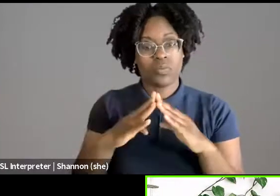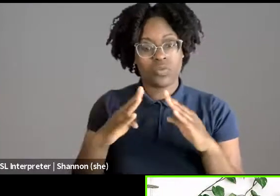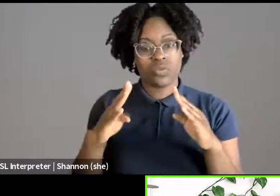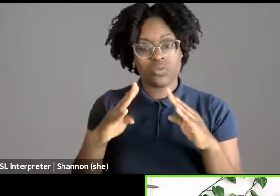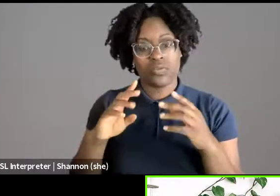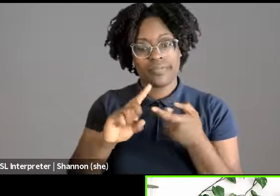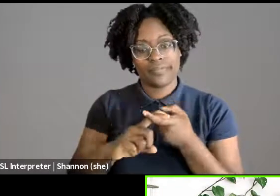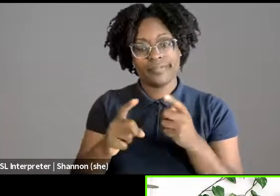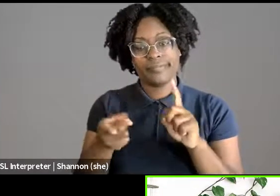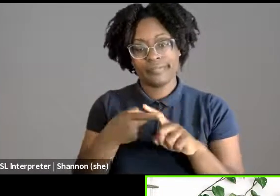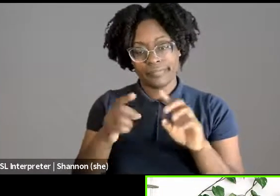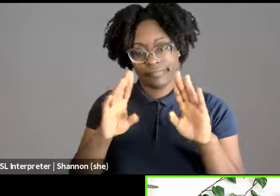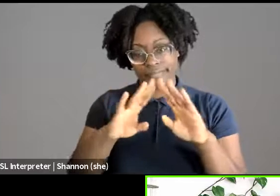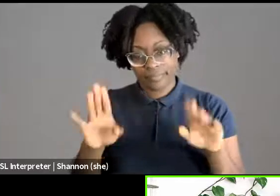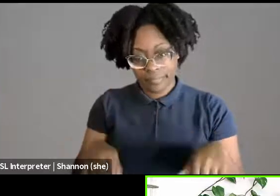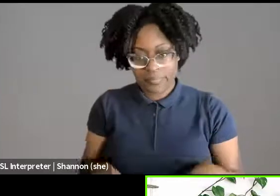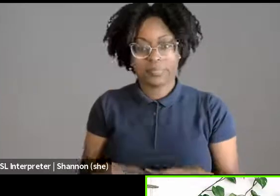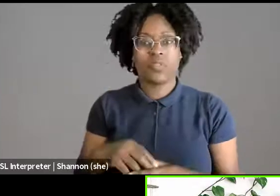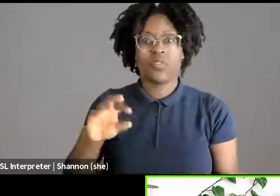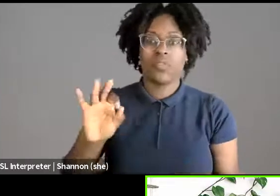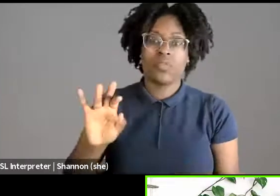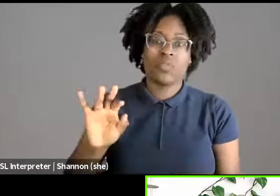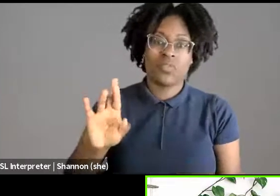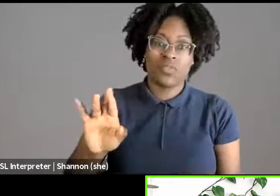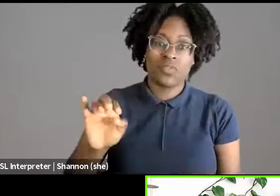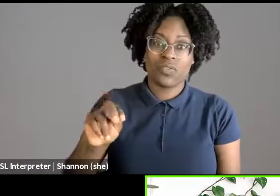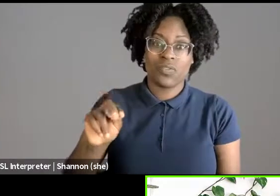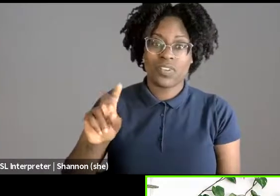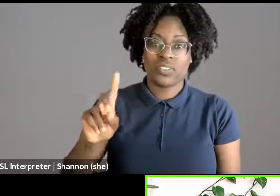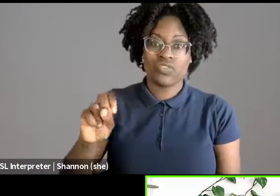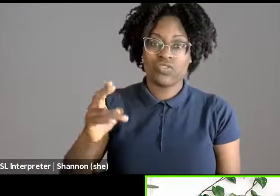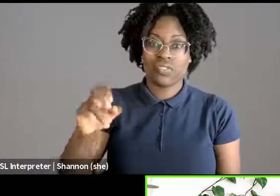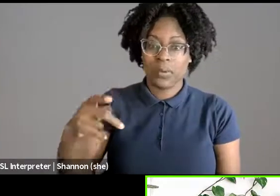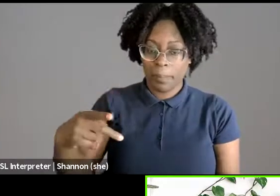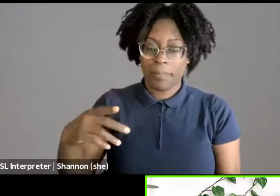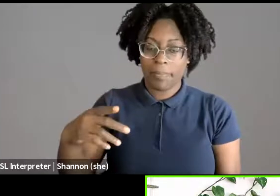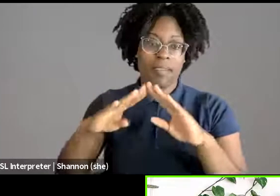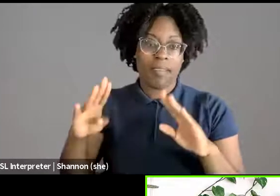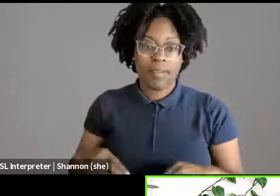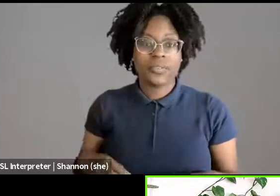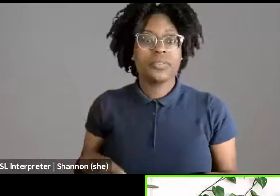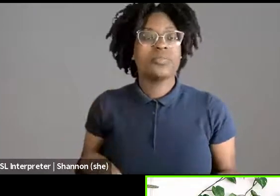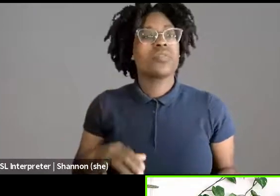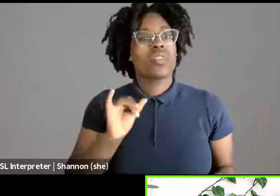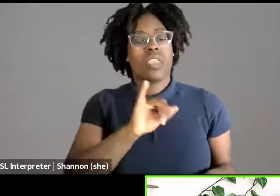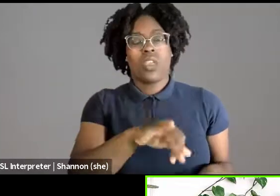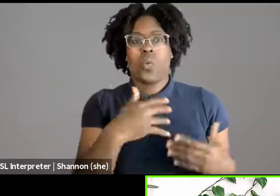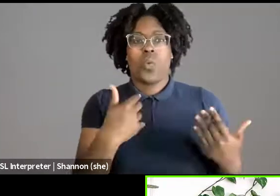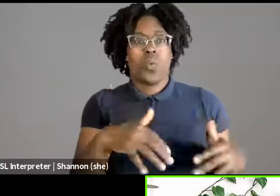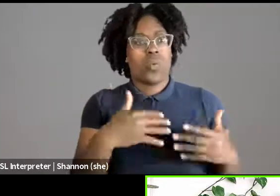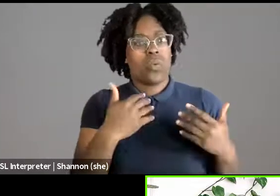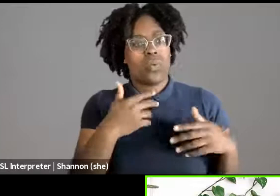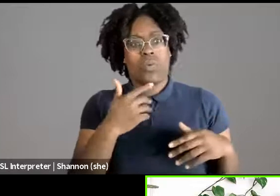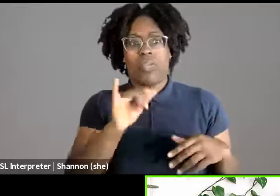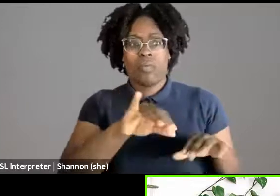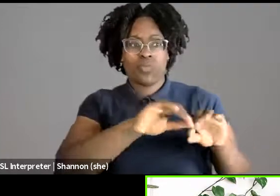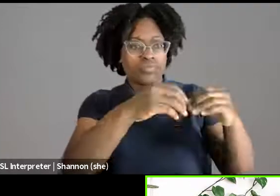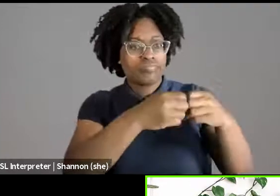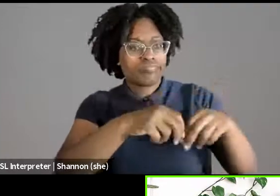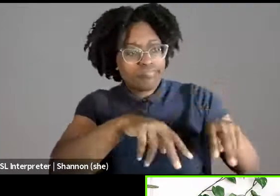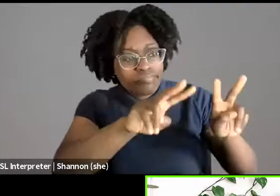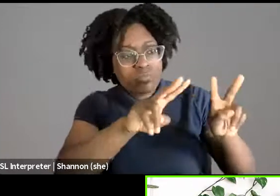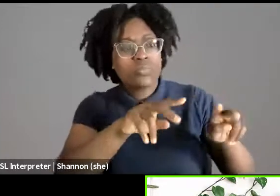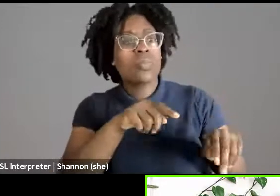They've established good relationships with the Ohlone folks here as well. And again,